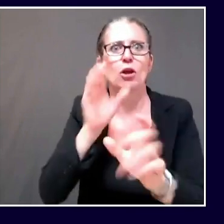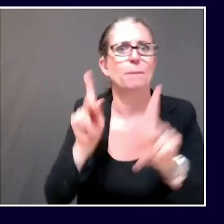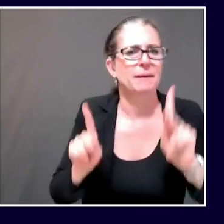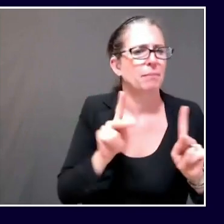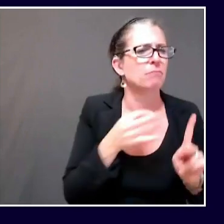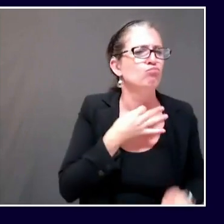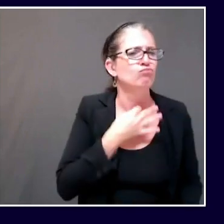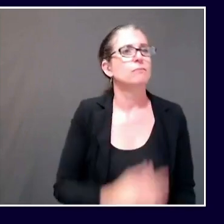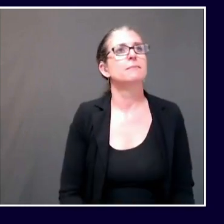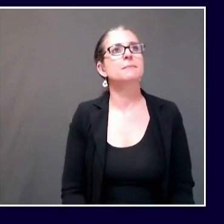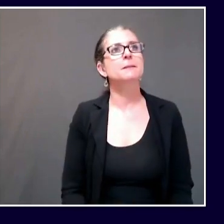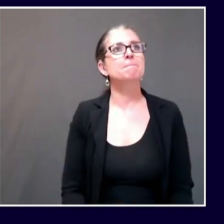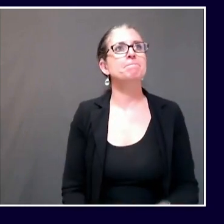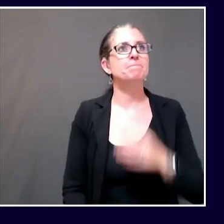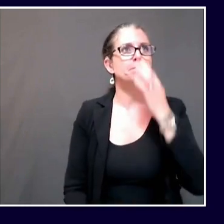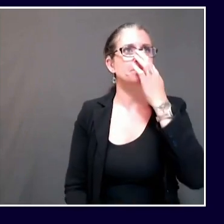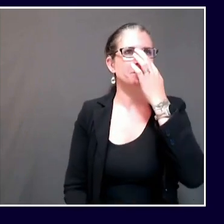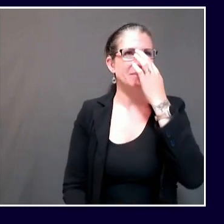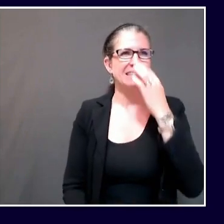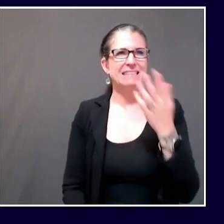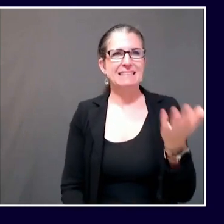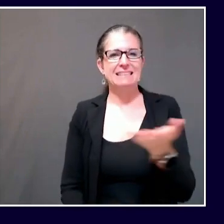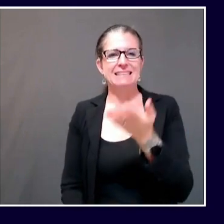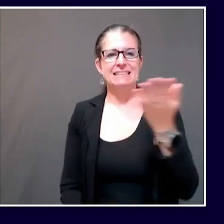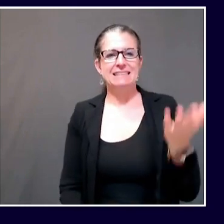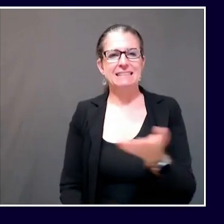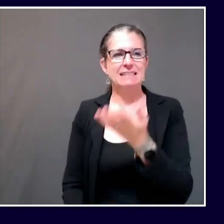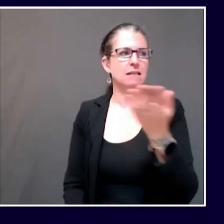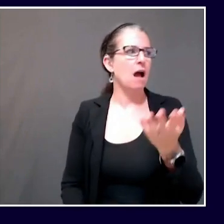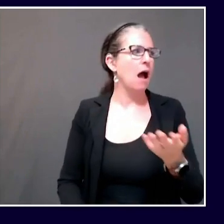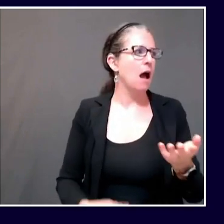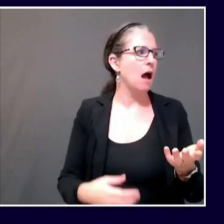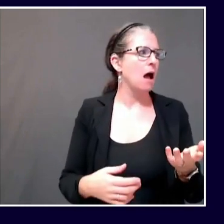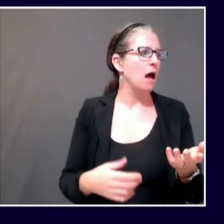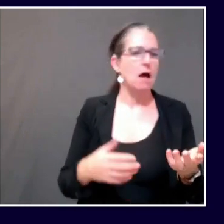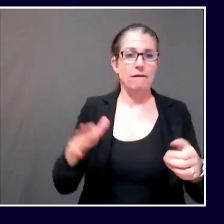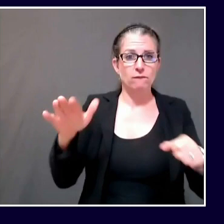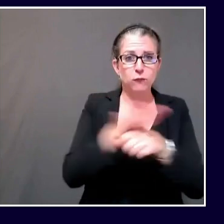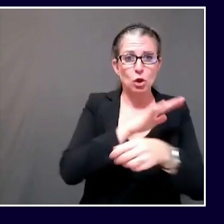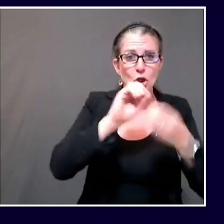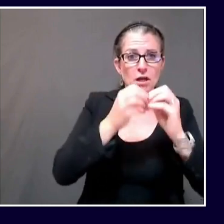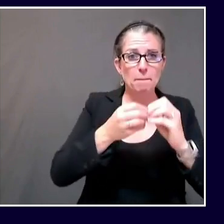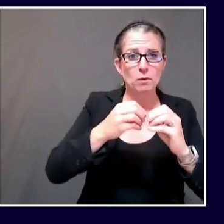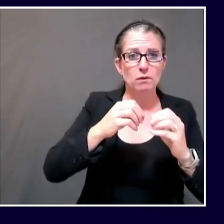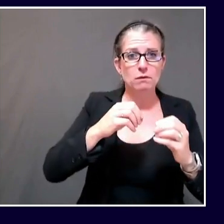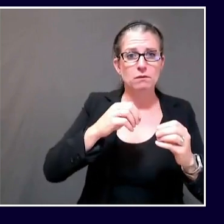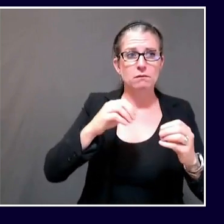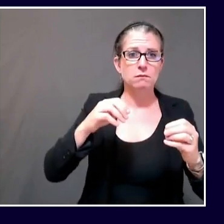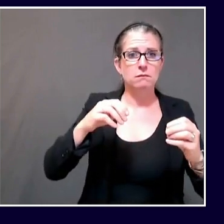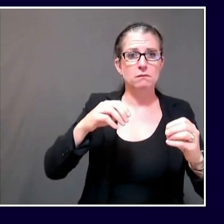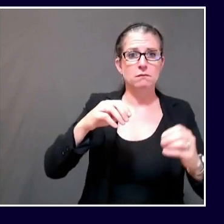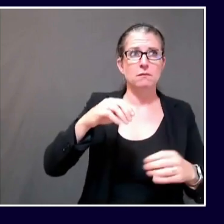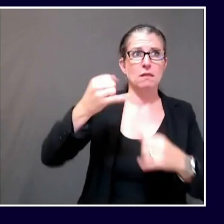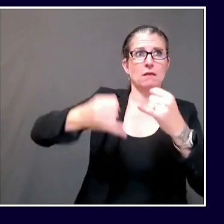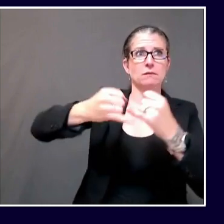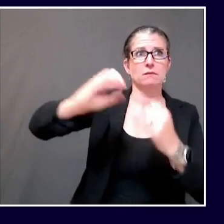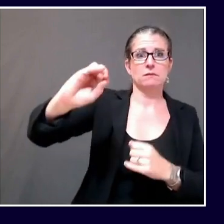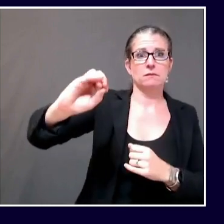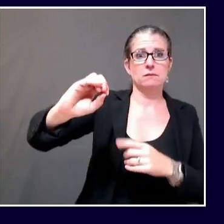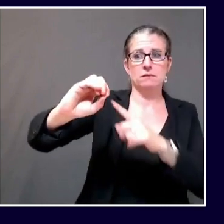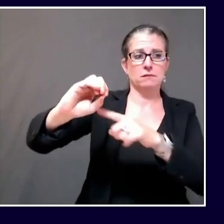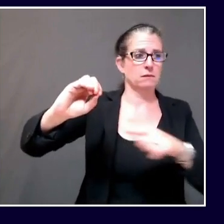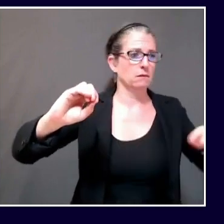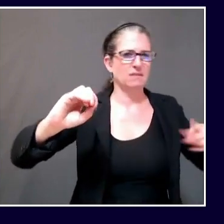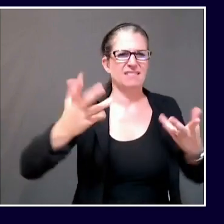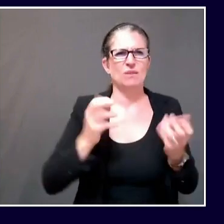are contacts and then contacts, and as those individuals become symptomatic, we then expand the circle of contact